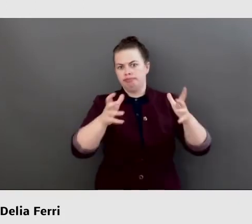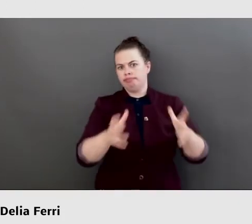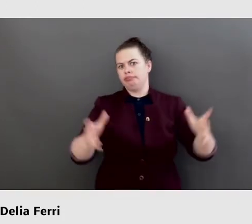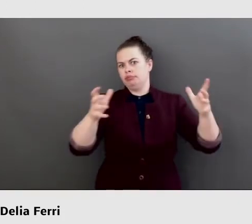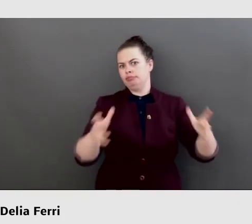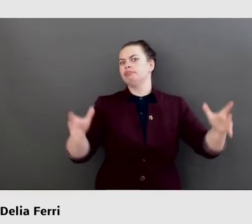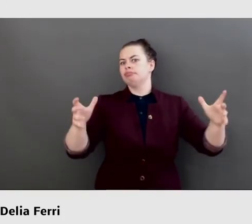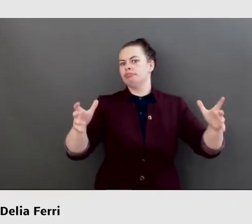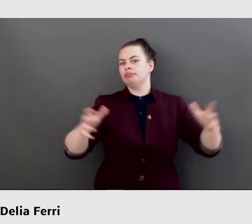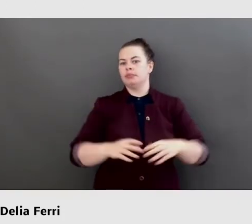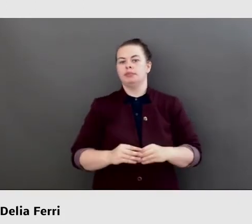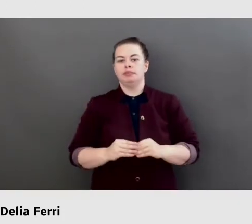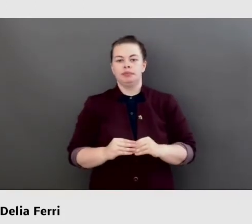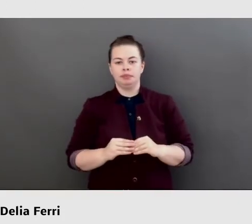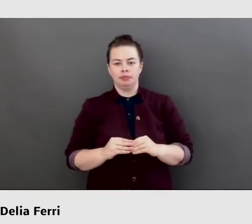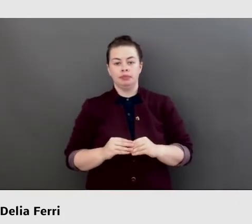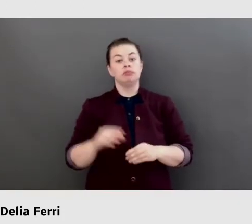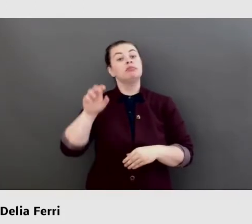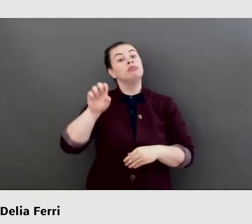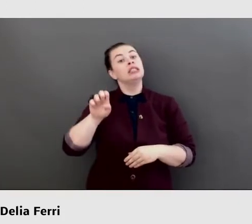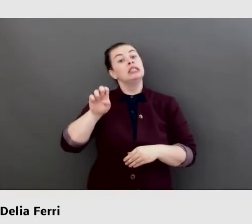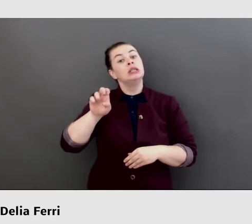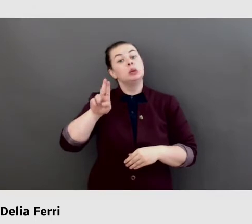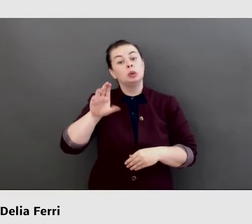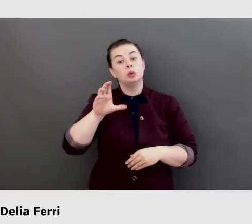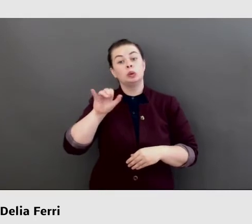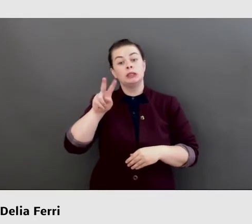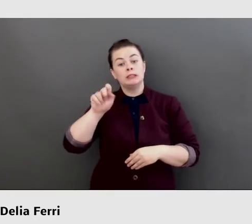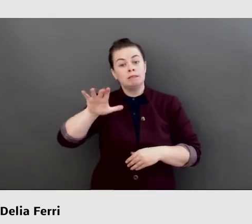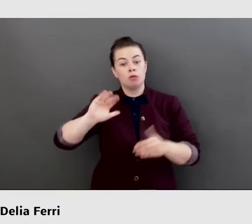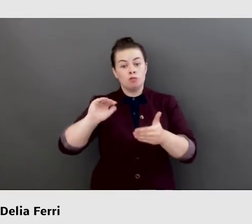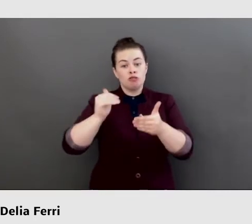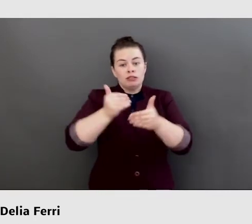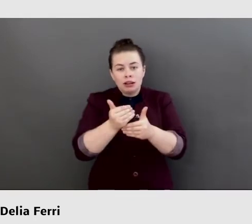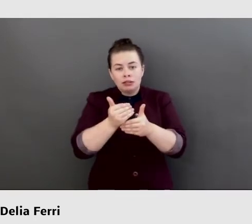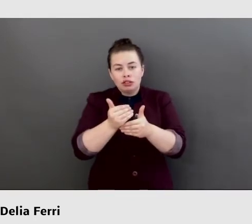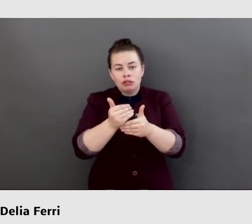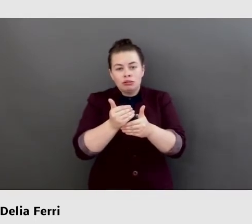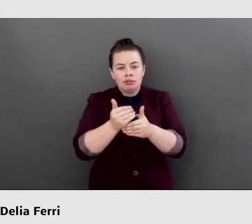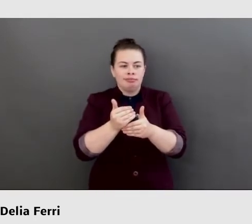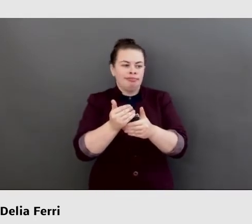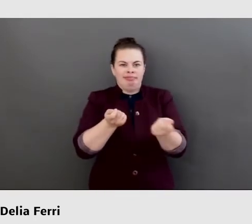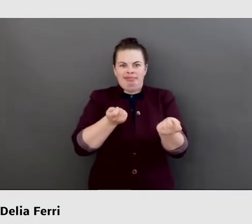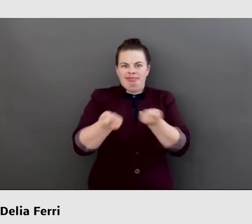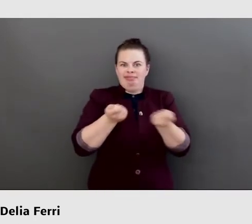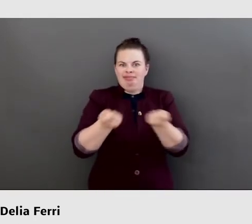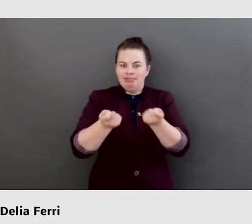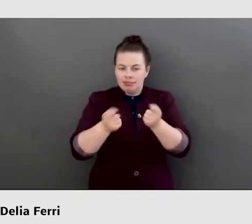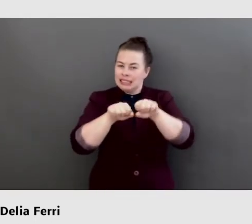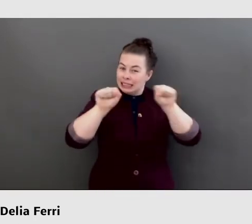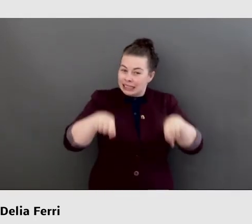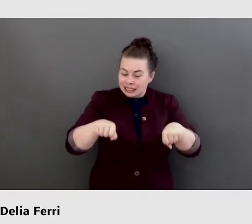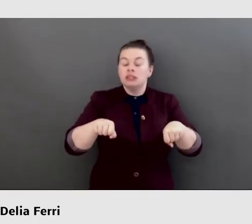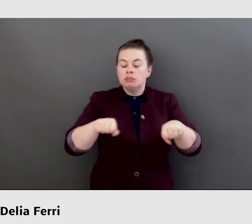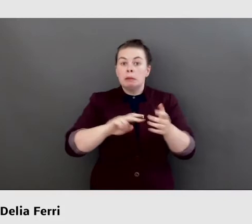civil protection mechanism has also been very important in order to strengthen the collaboration among the member states